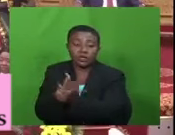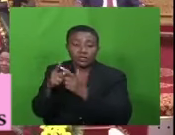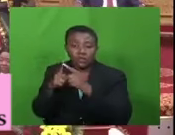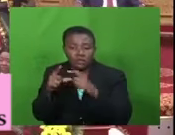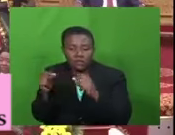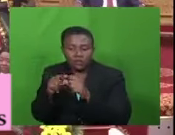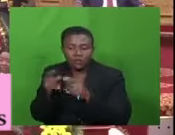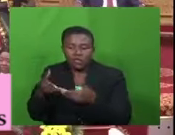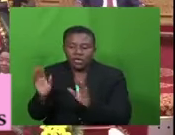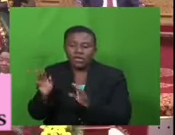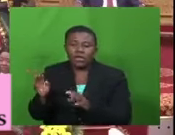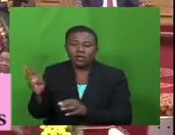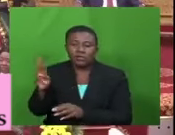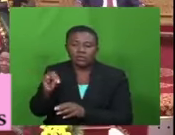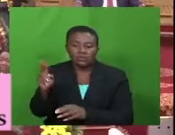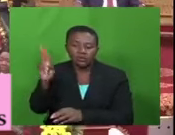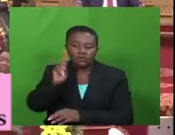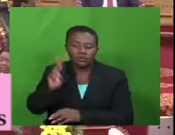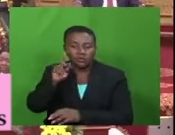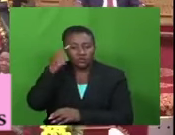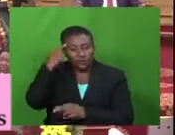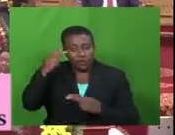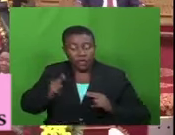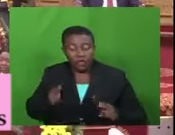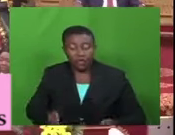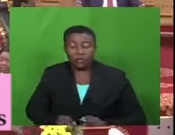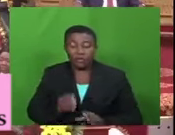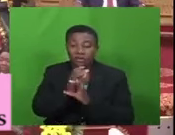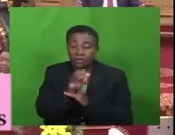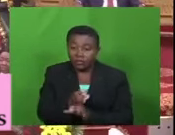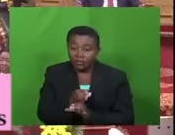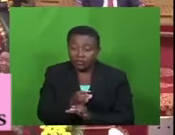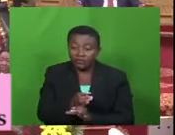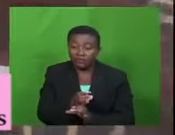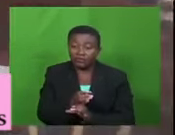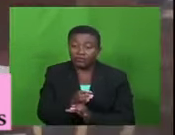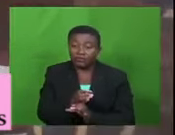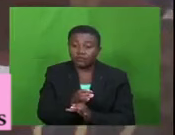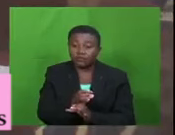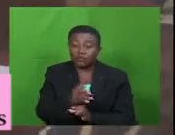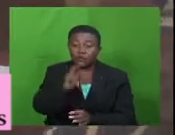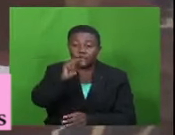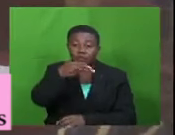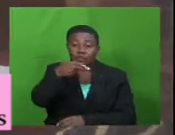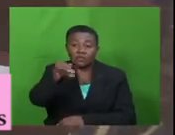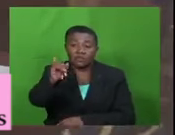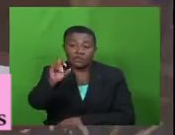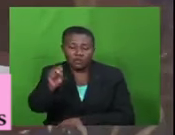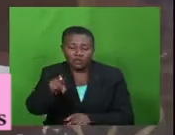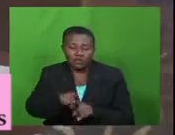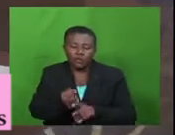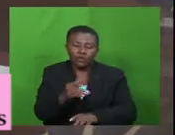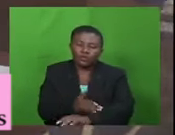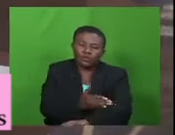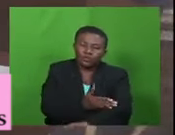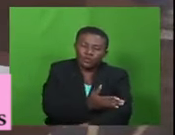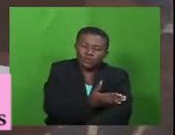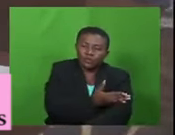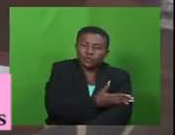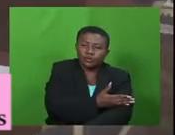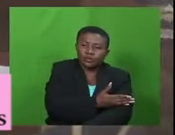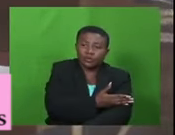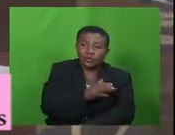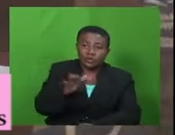access healthcare using the card. The National Health Insurance Authority has also improved its claim